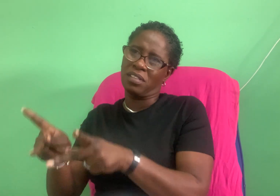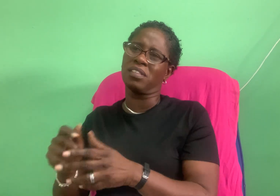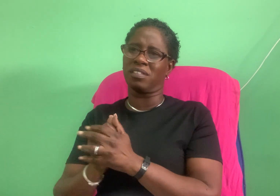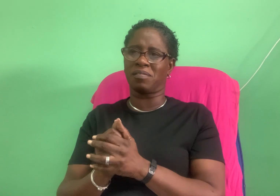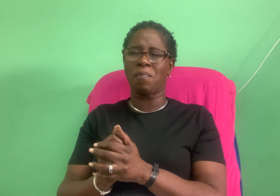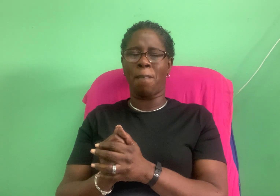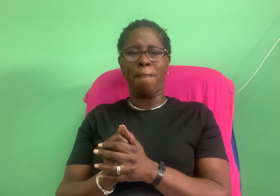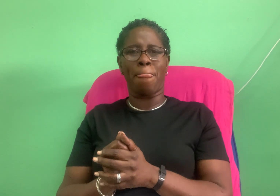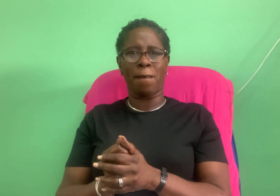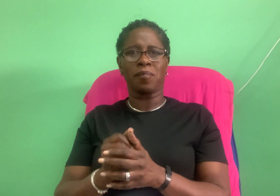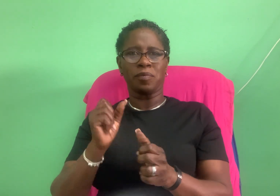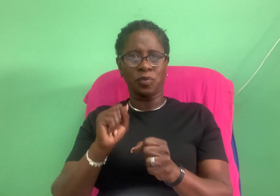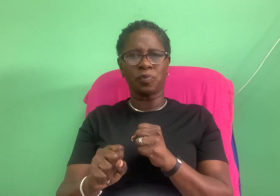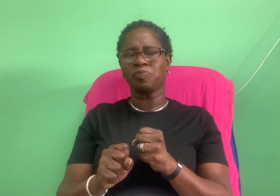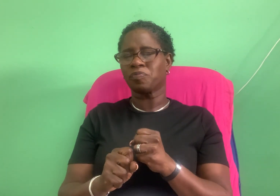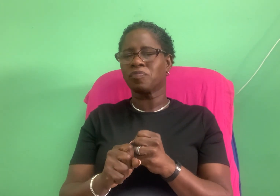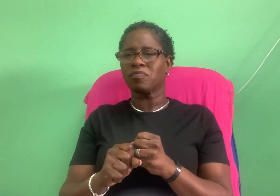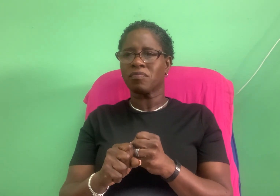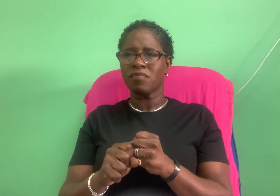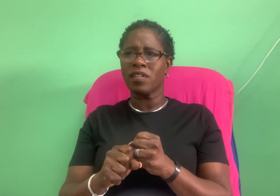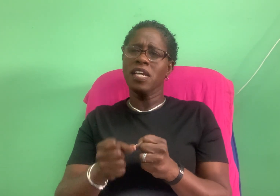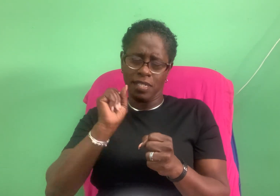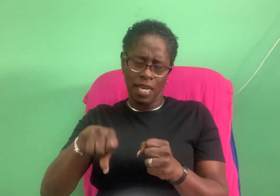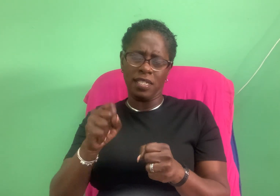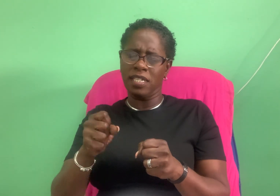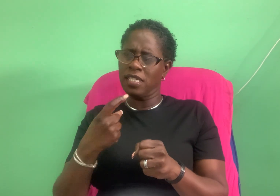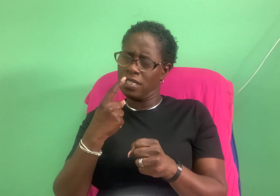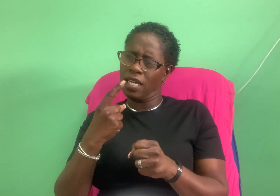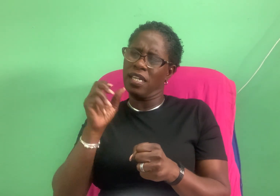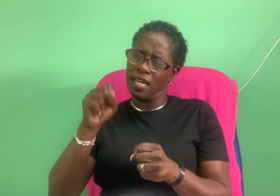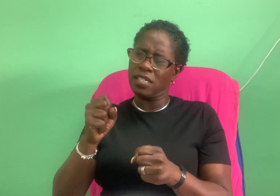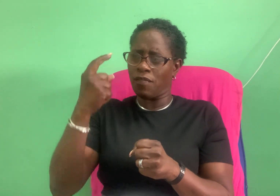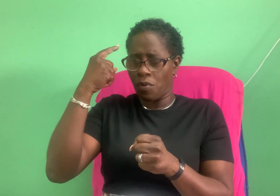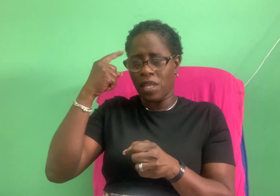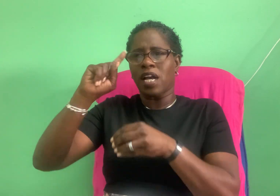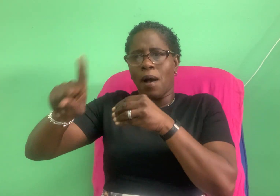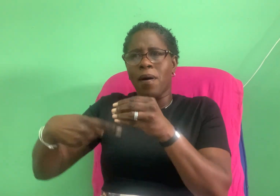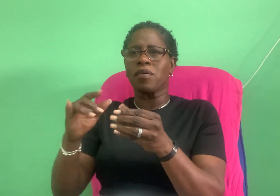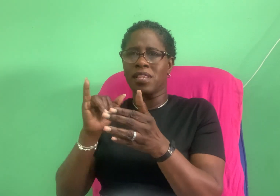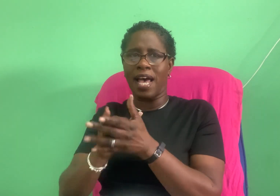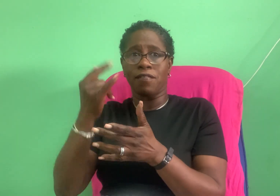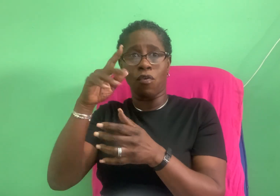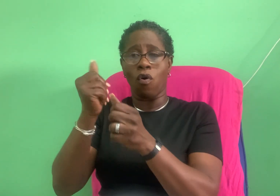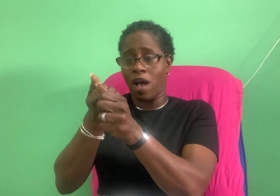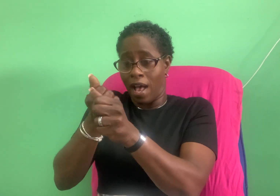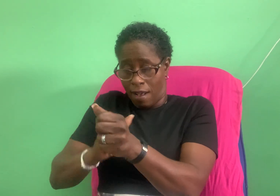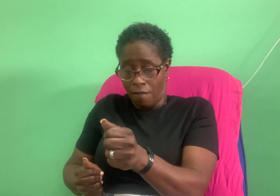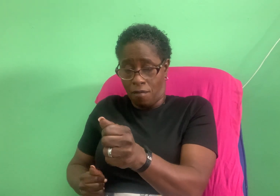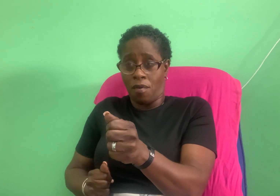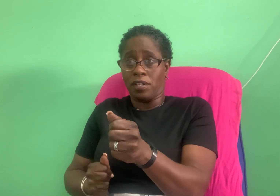pursue. And so again, that's, maybe specific to us in the anti-trafficking space. And I'd love to hear your thoughts on that, Sarah.